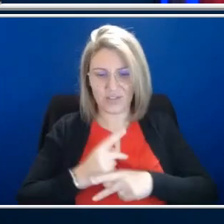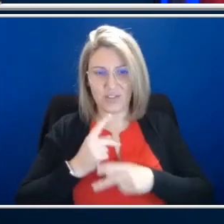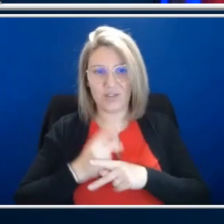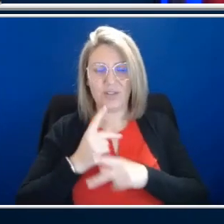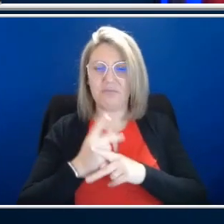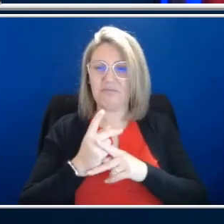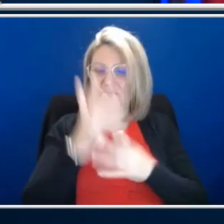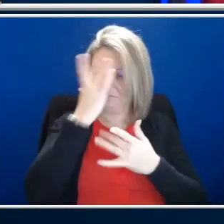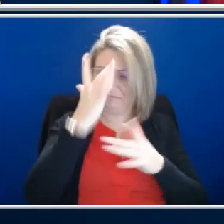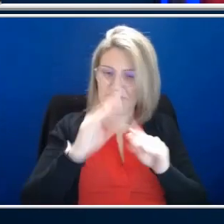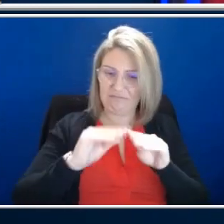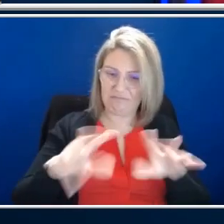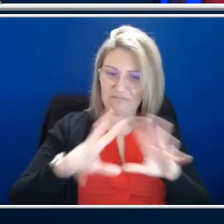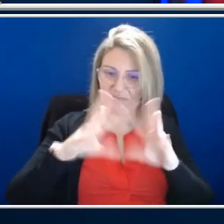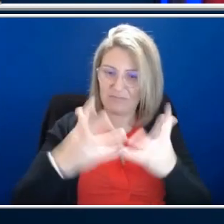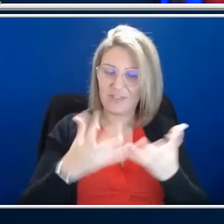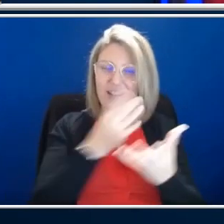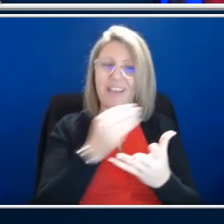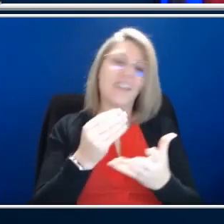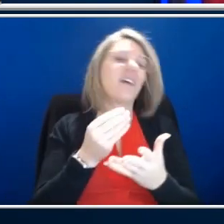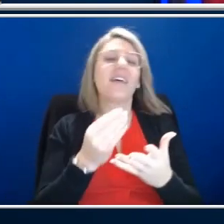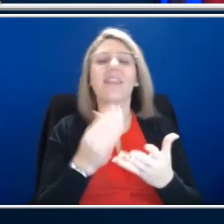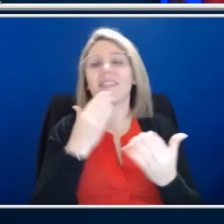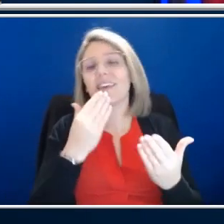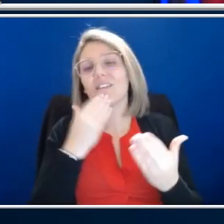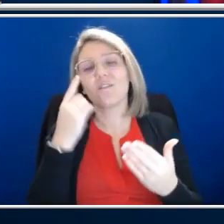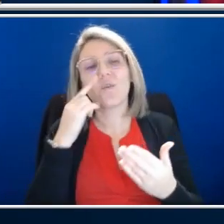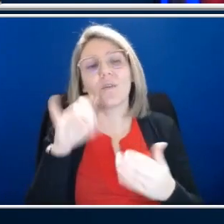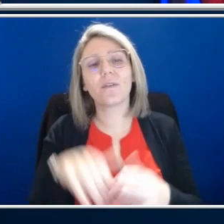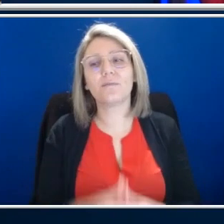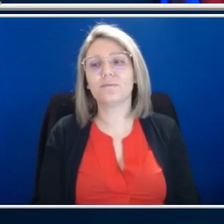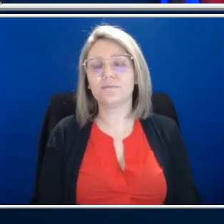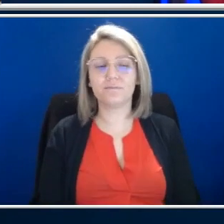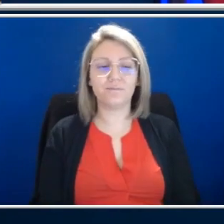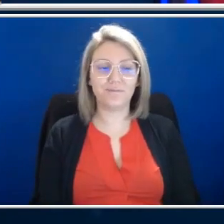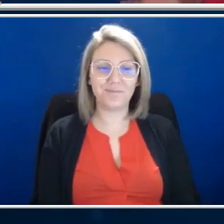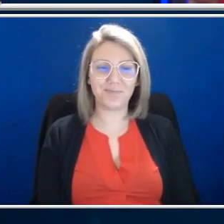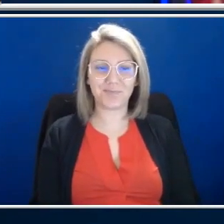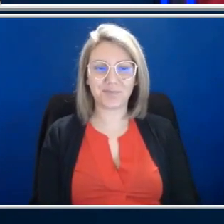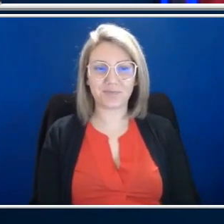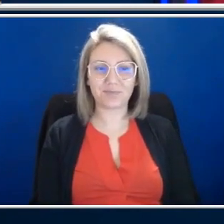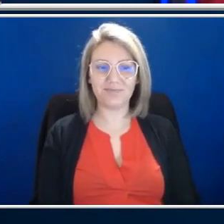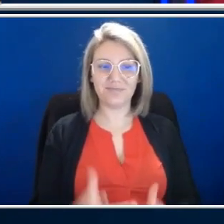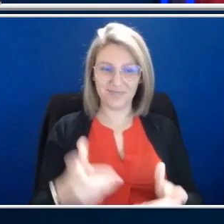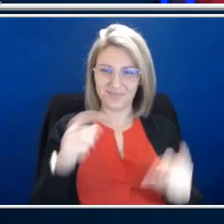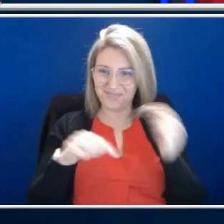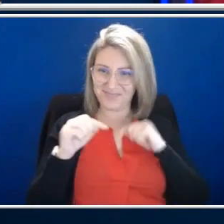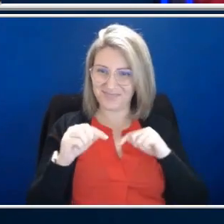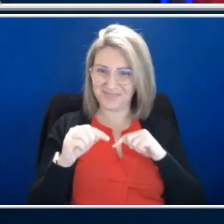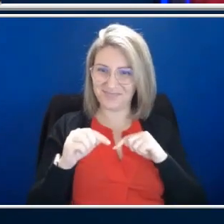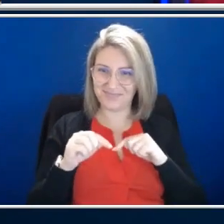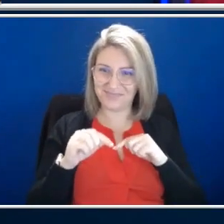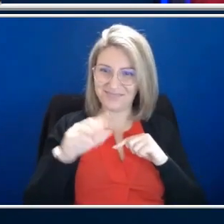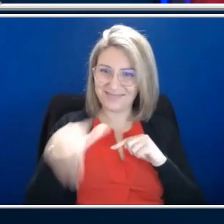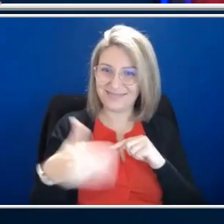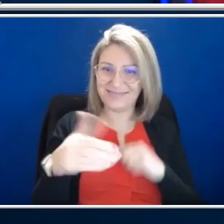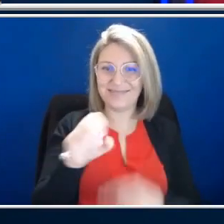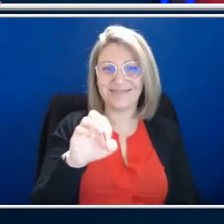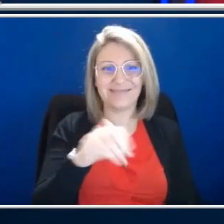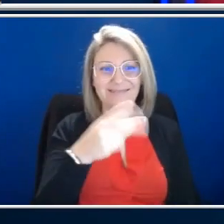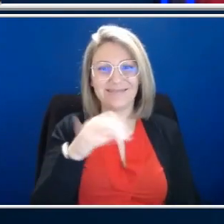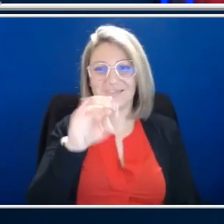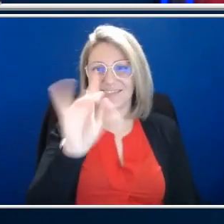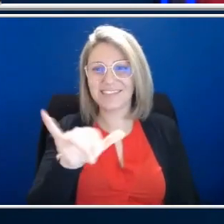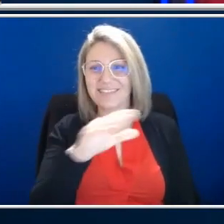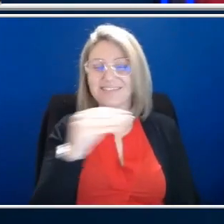of the pandemic. So thanks for giving us insight on that. I want to go back to our guests now of Shelby and Kyle,